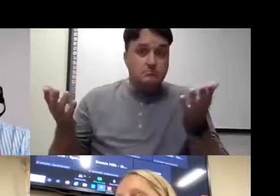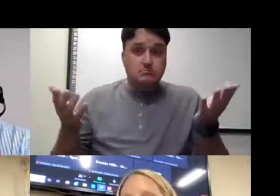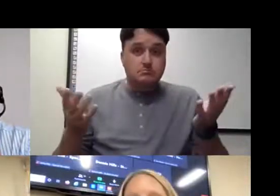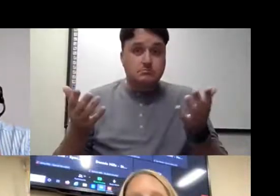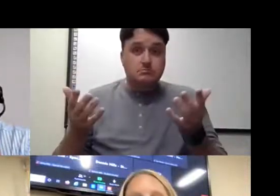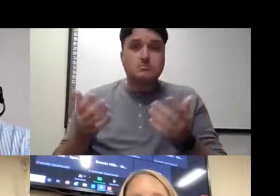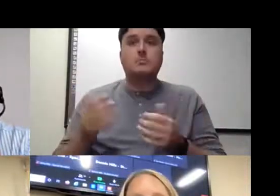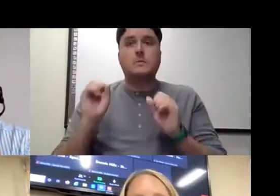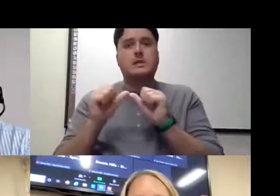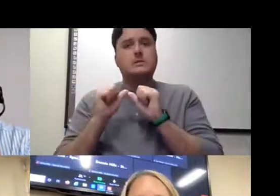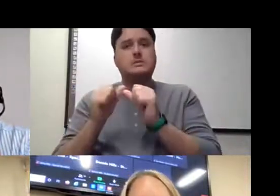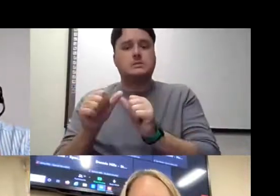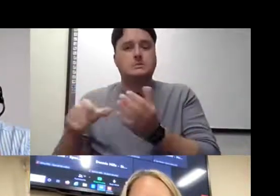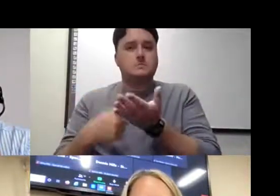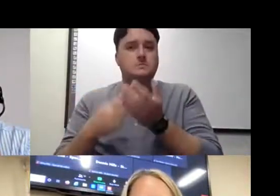with this though.